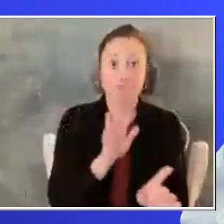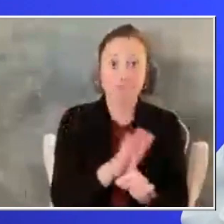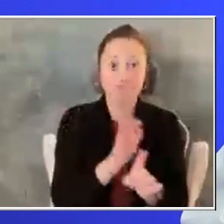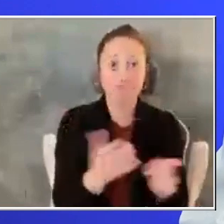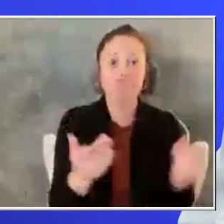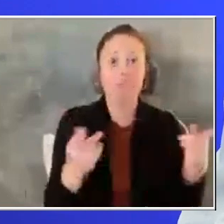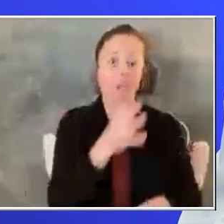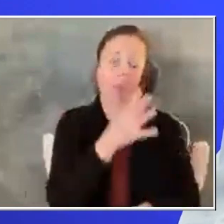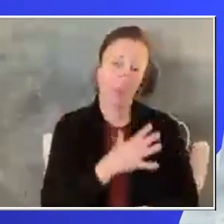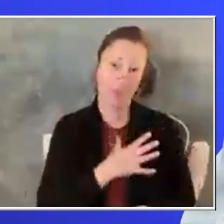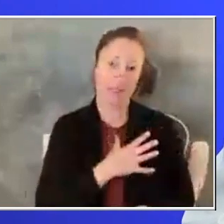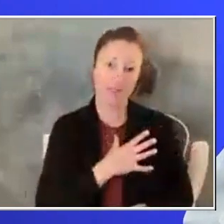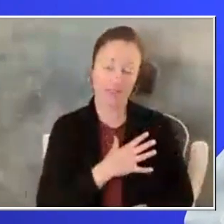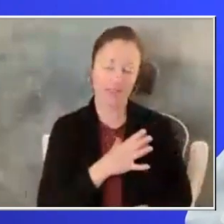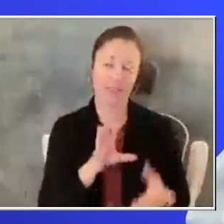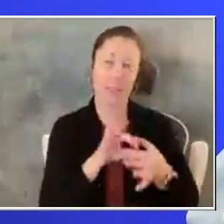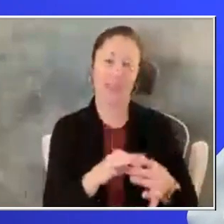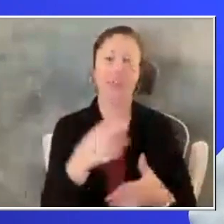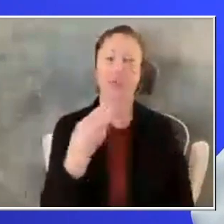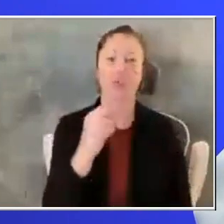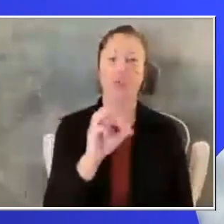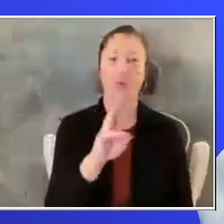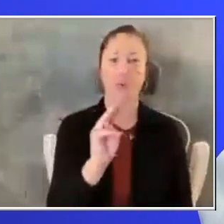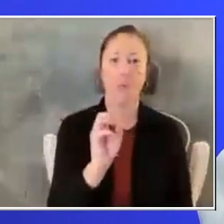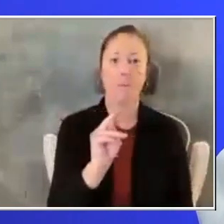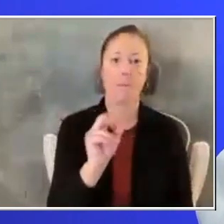to hormonal changes that are